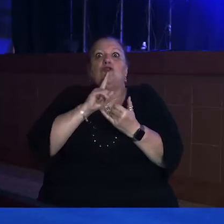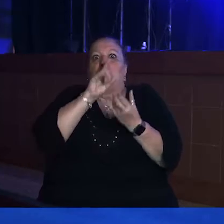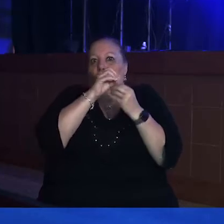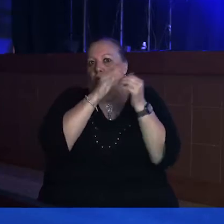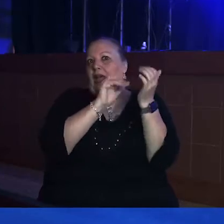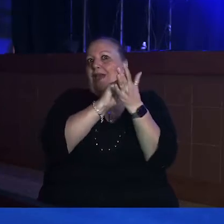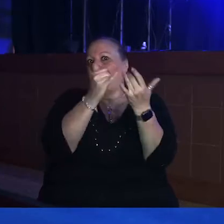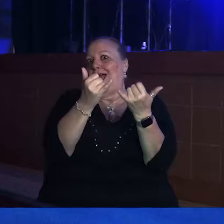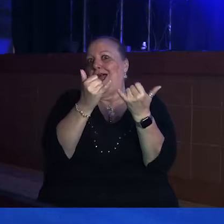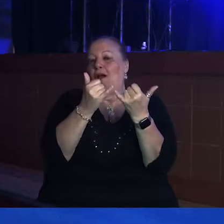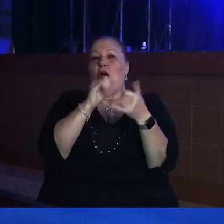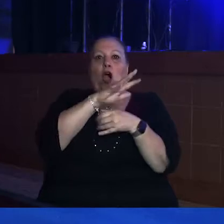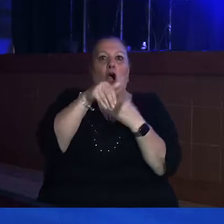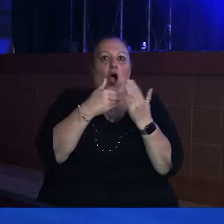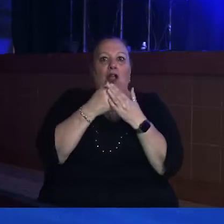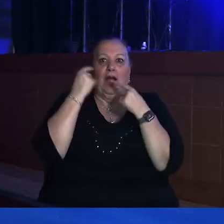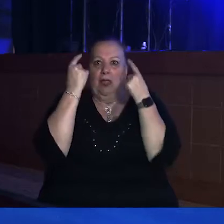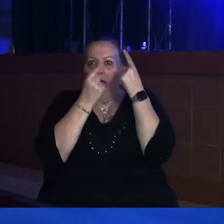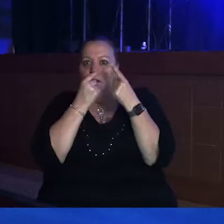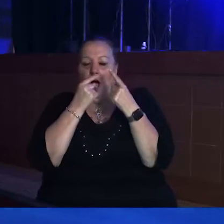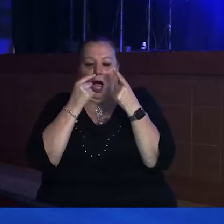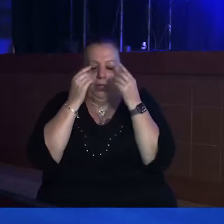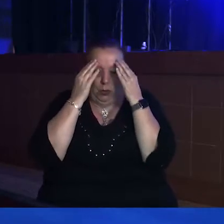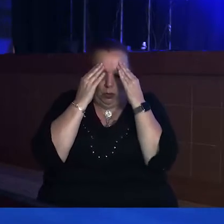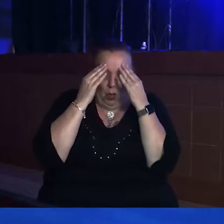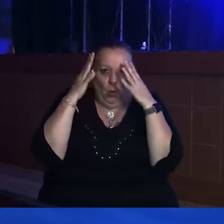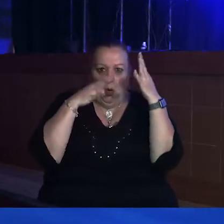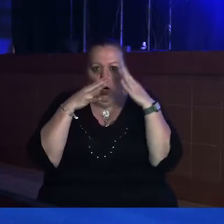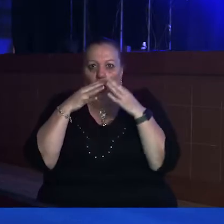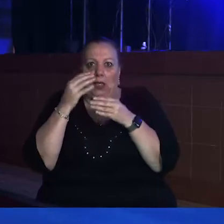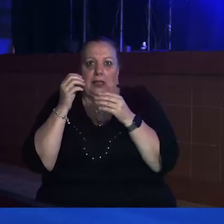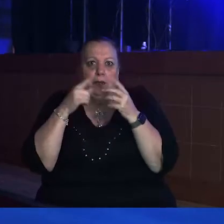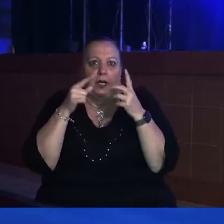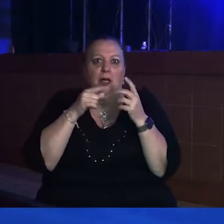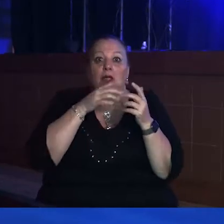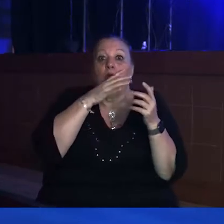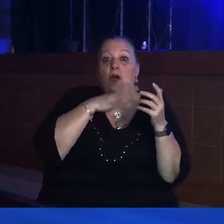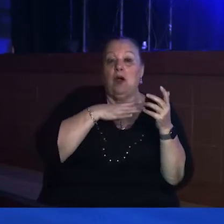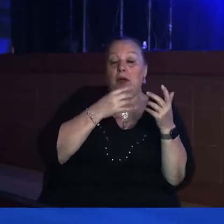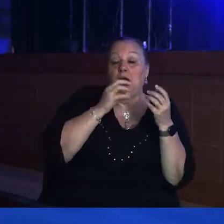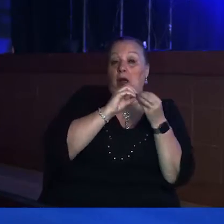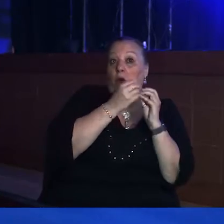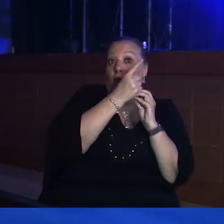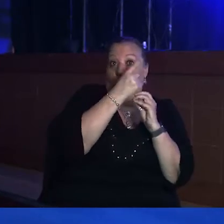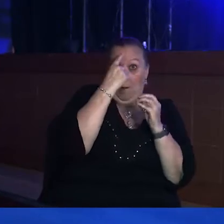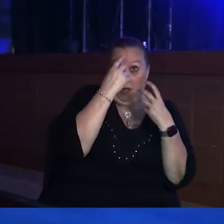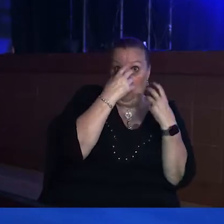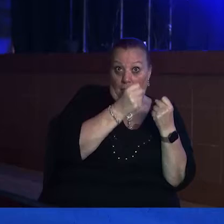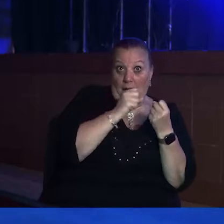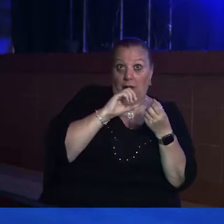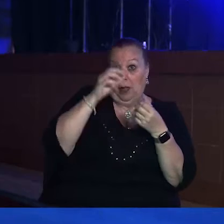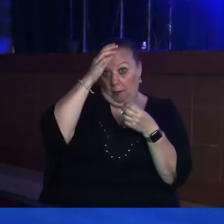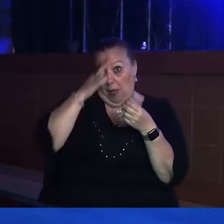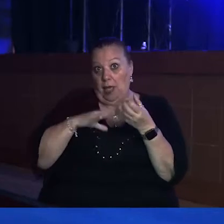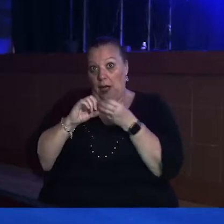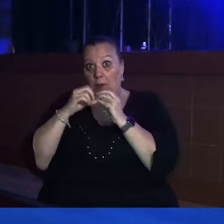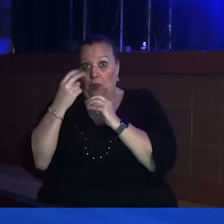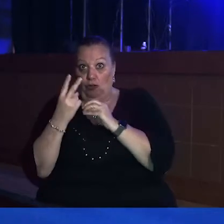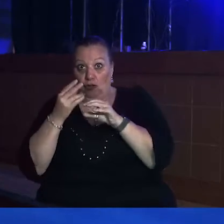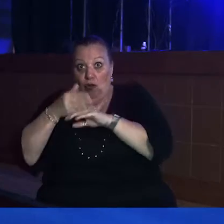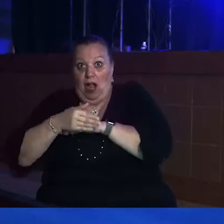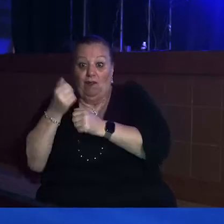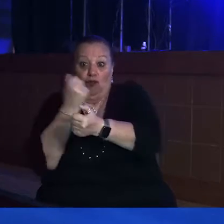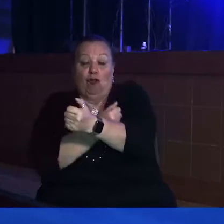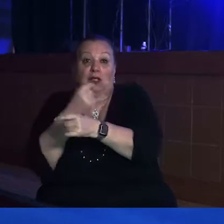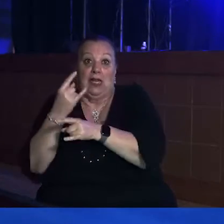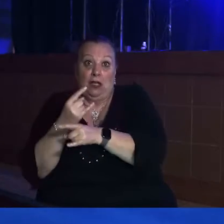worry to some degree. For women, it's the number one mental health issue. For men, it's number two after drugs and alcohol. And I'm guessing that